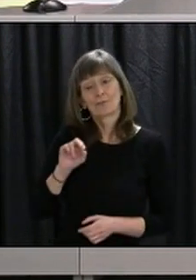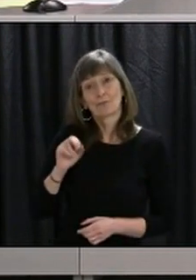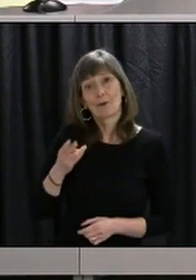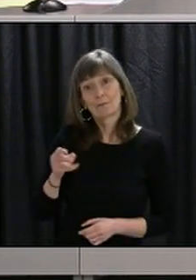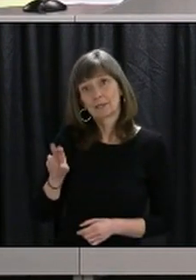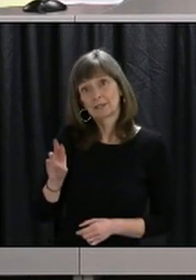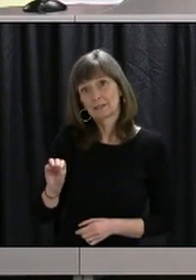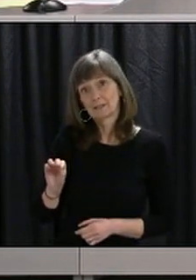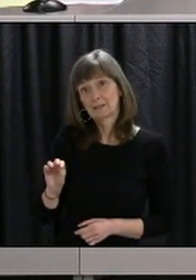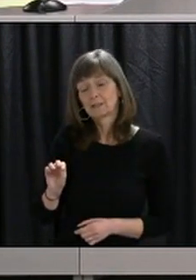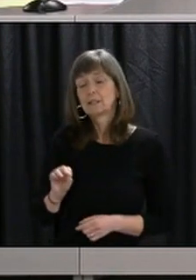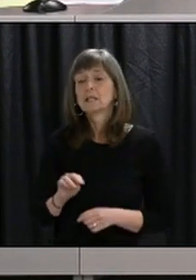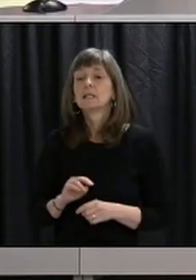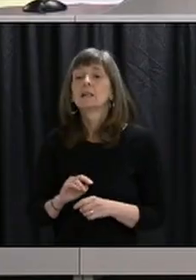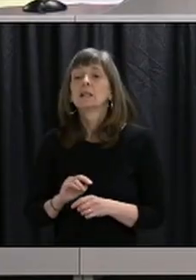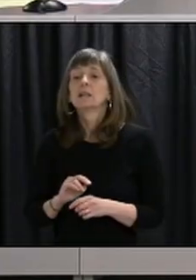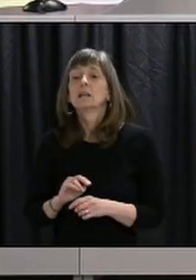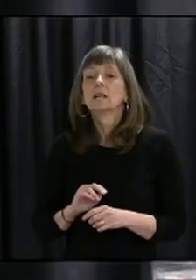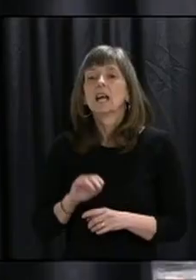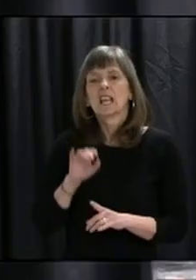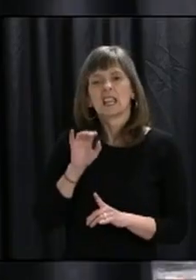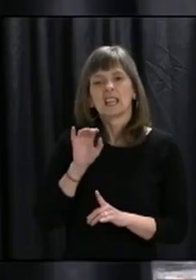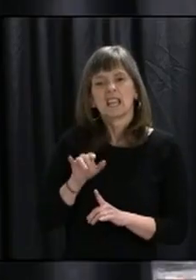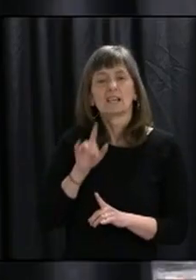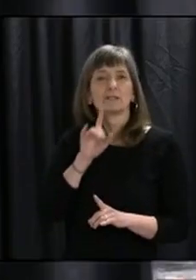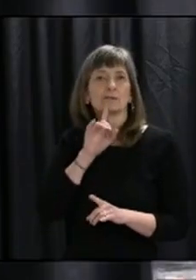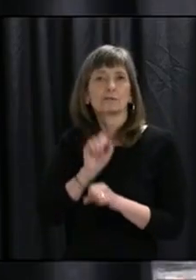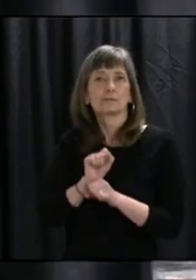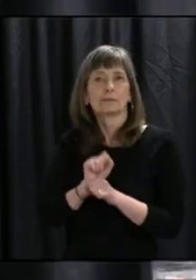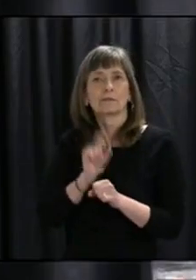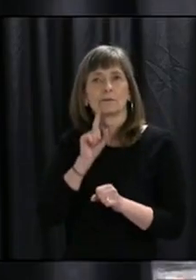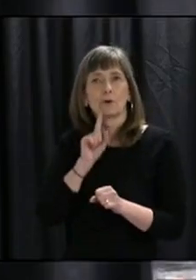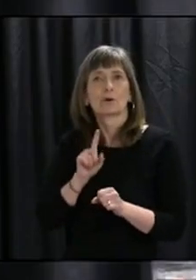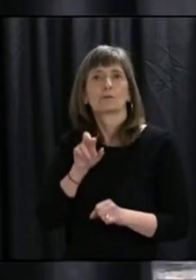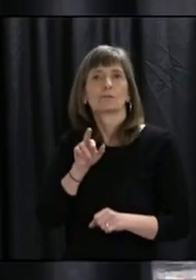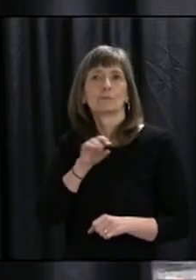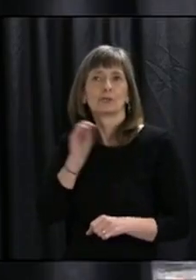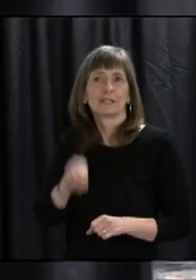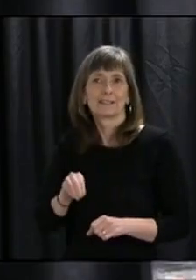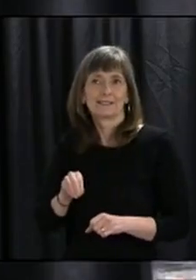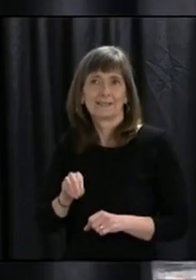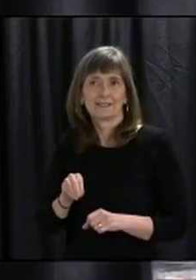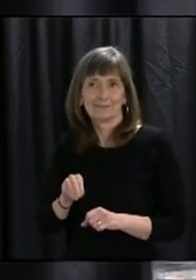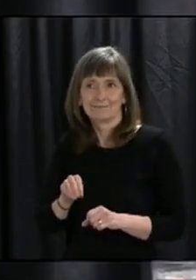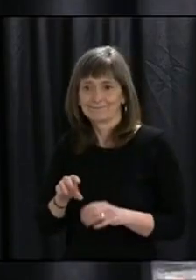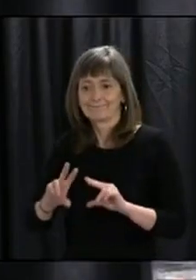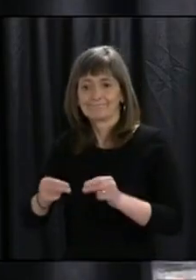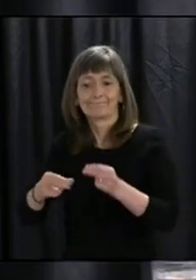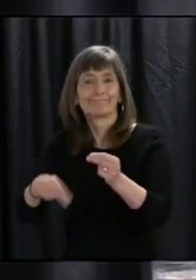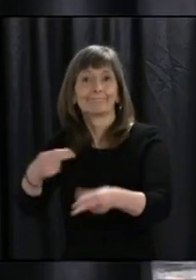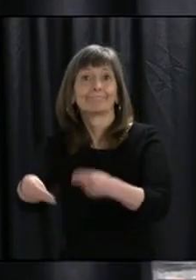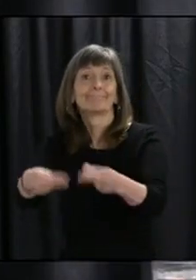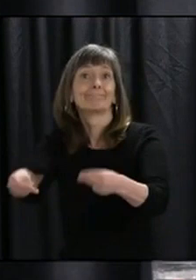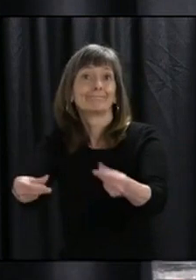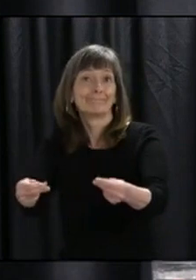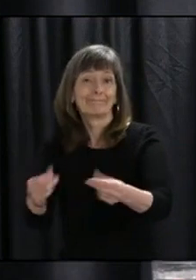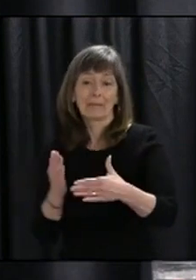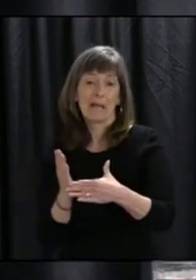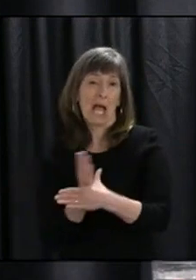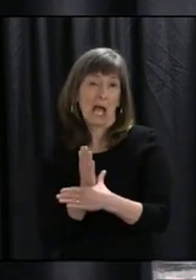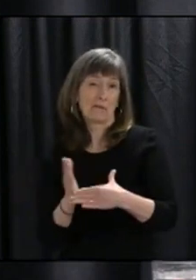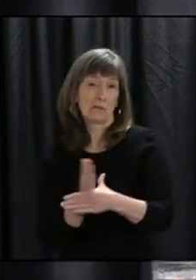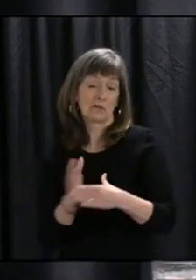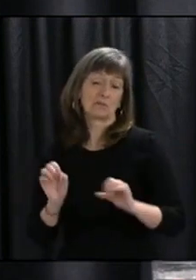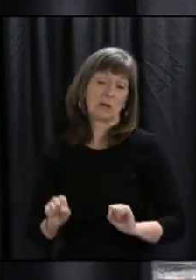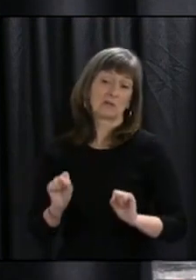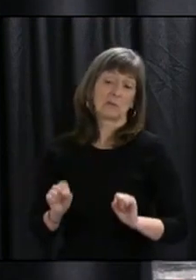on various levels of what were called attack rates. Those are estimates of a middle range of